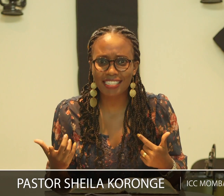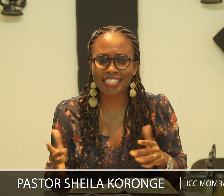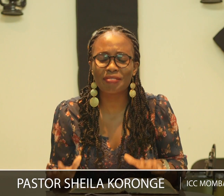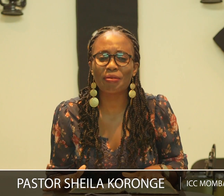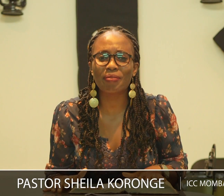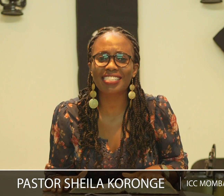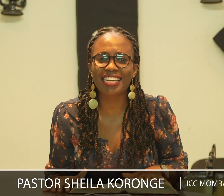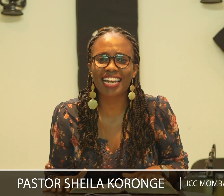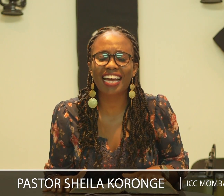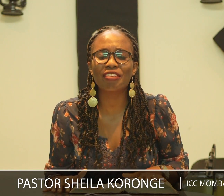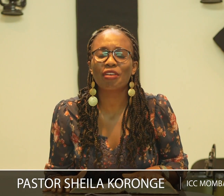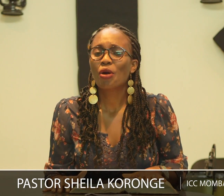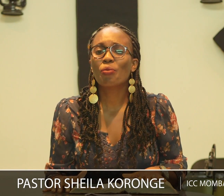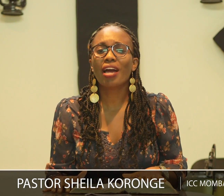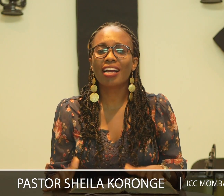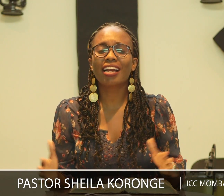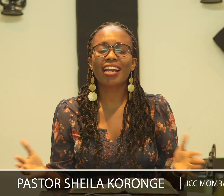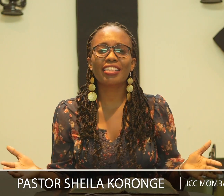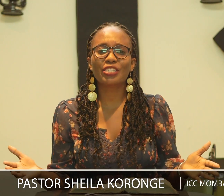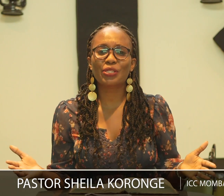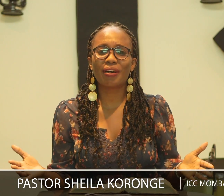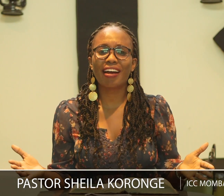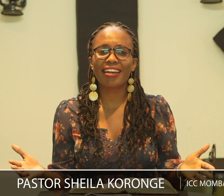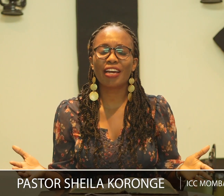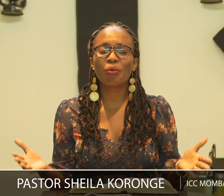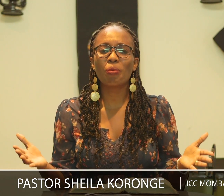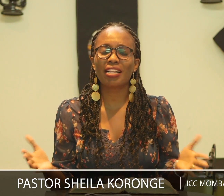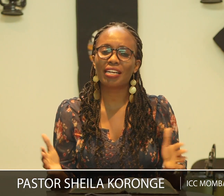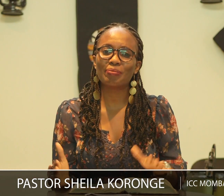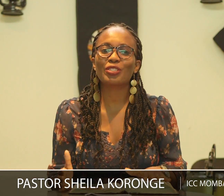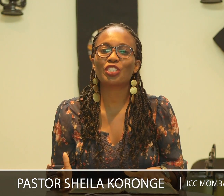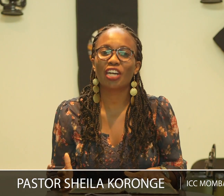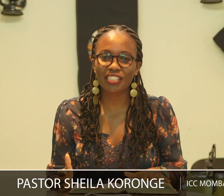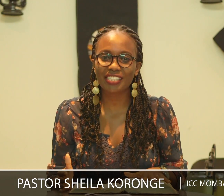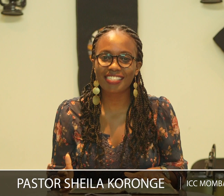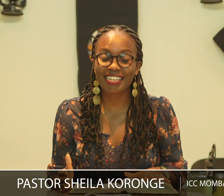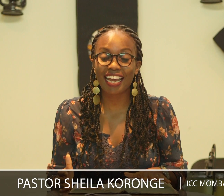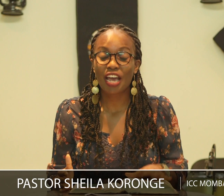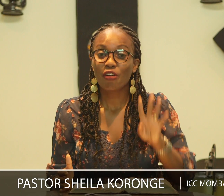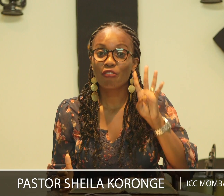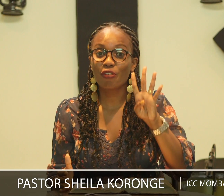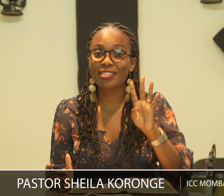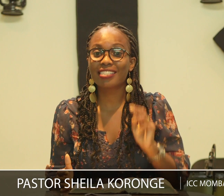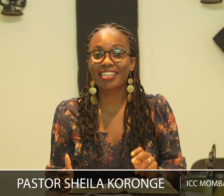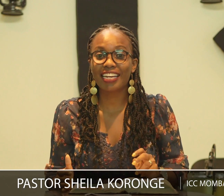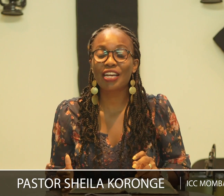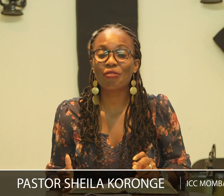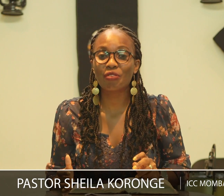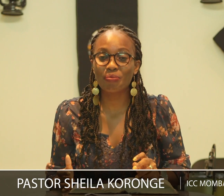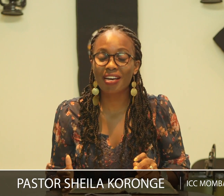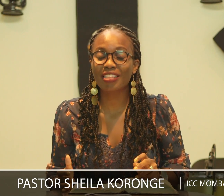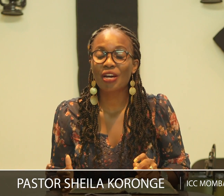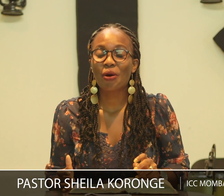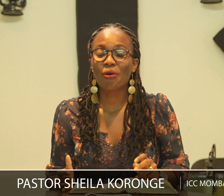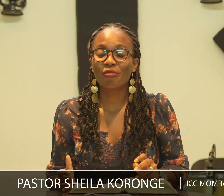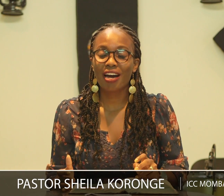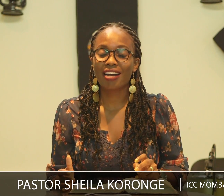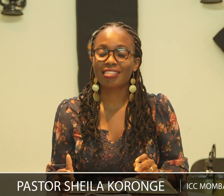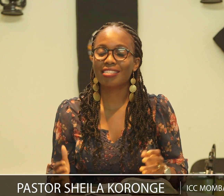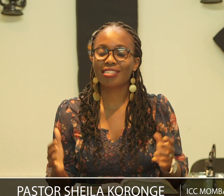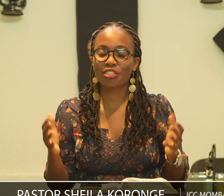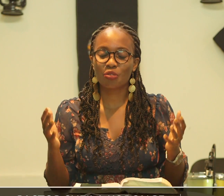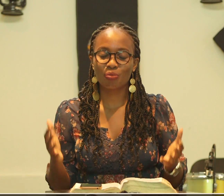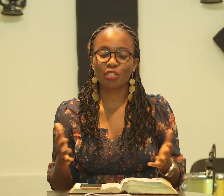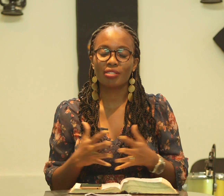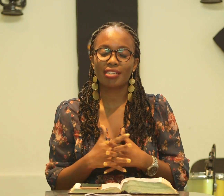or ICC Mombasa Live, we are glad that you are here. Welcome to church today, fourth Sunday of the month of